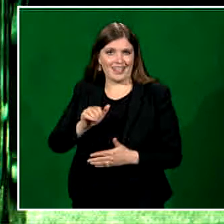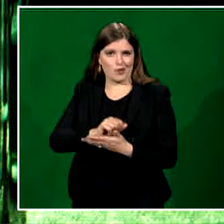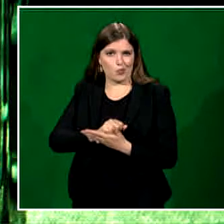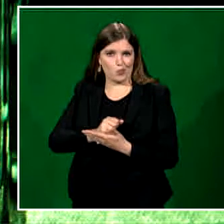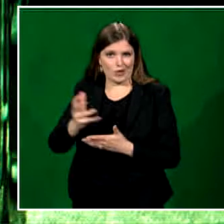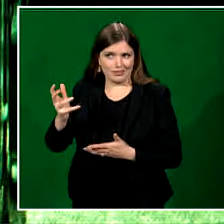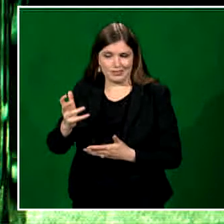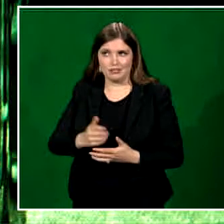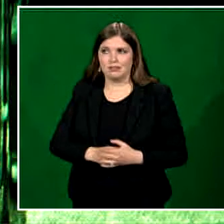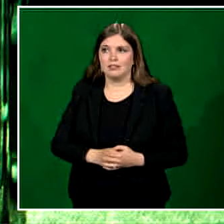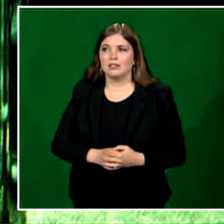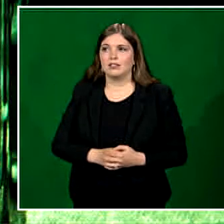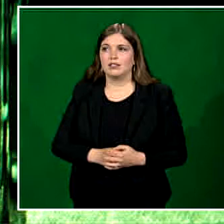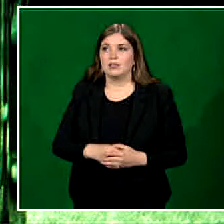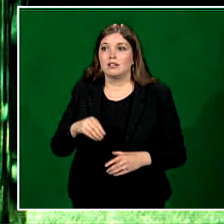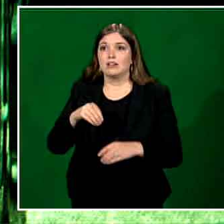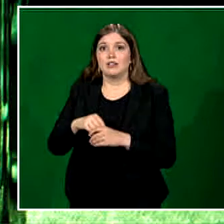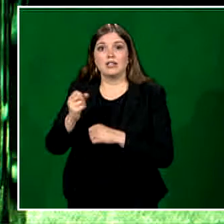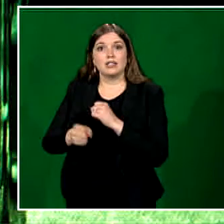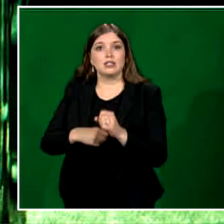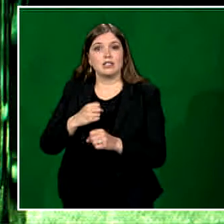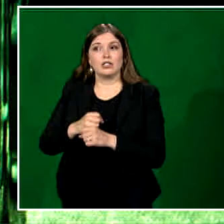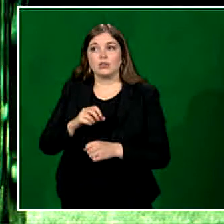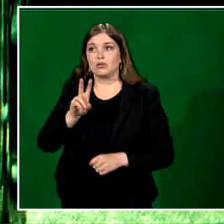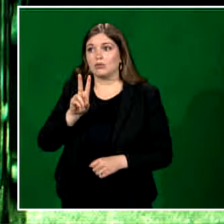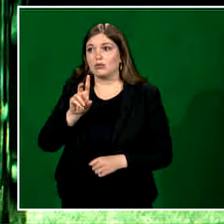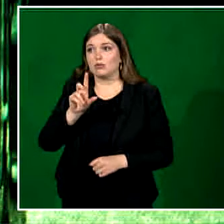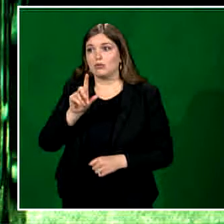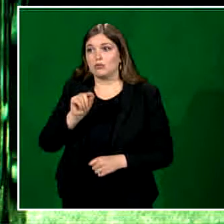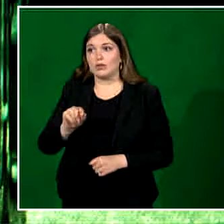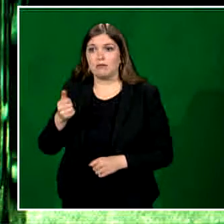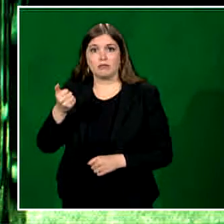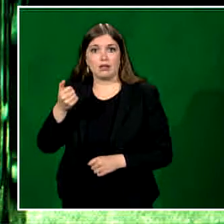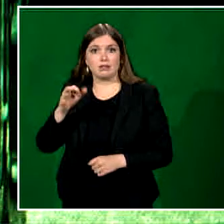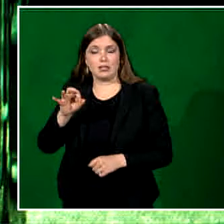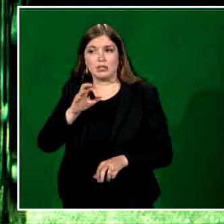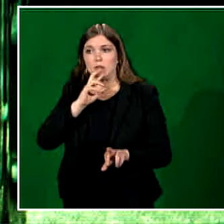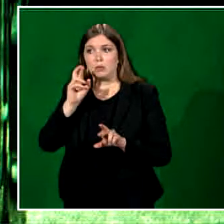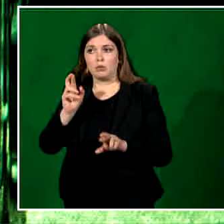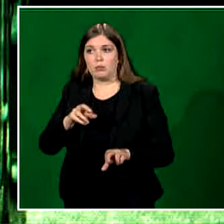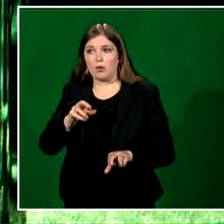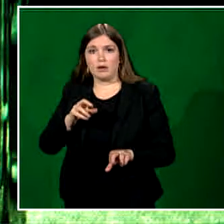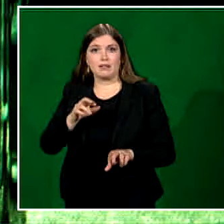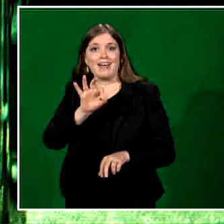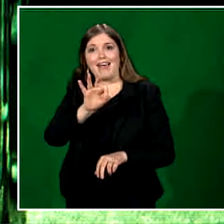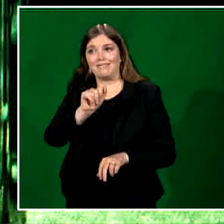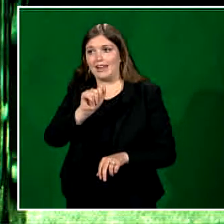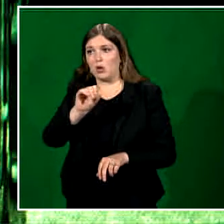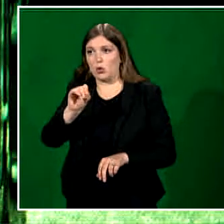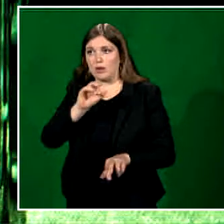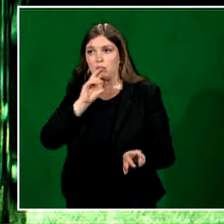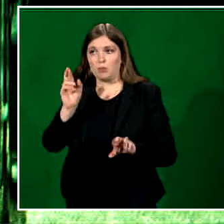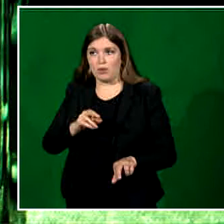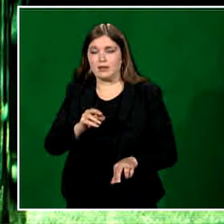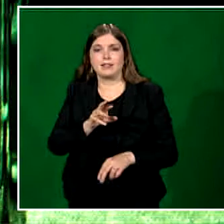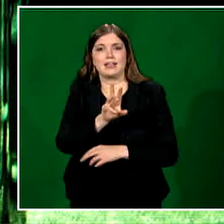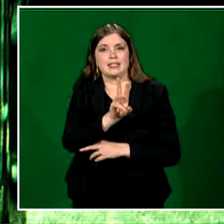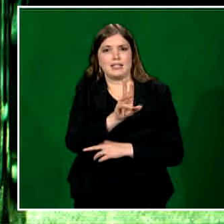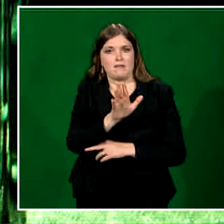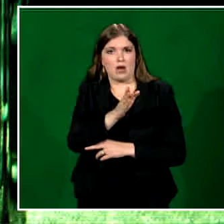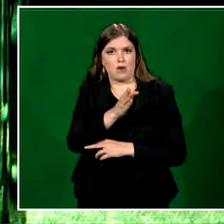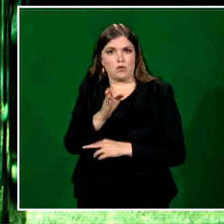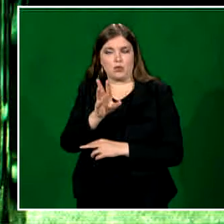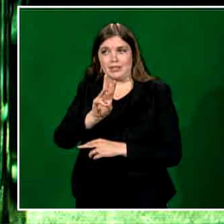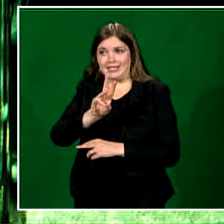FAO 2019 also reported that the pineapple waste can make up to 65 to 67%